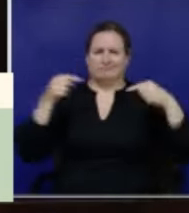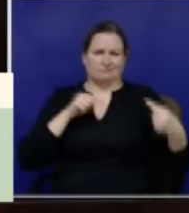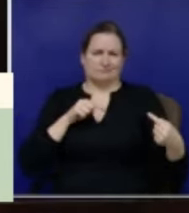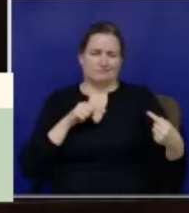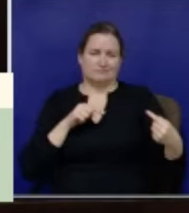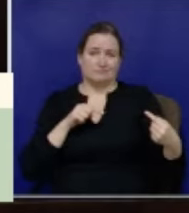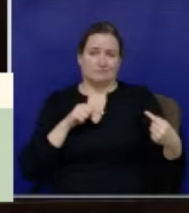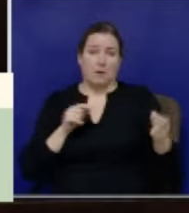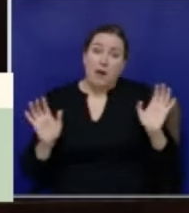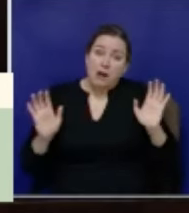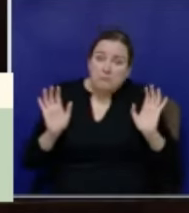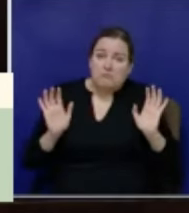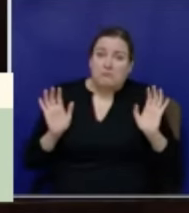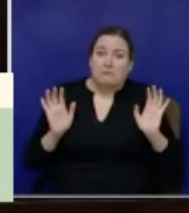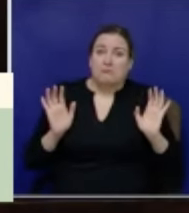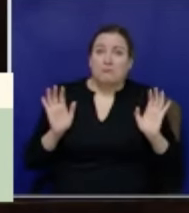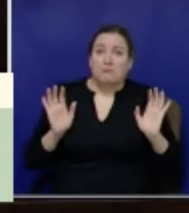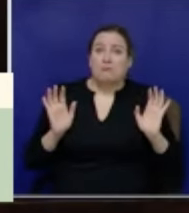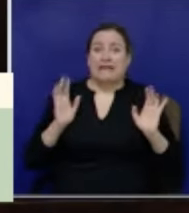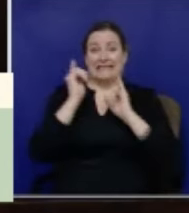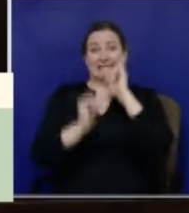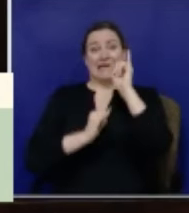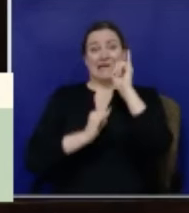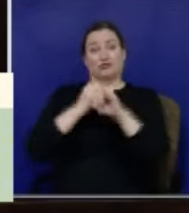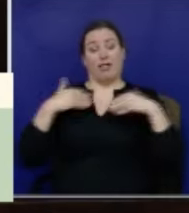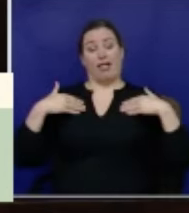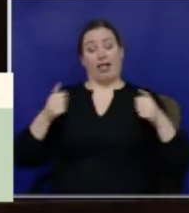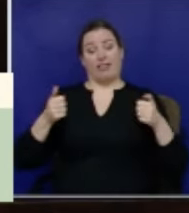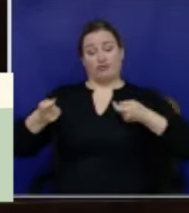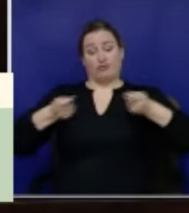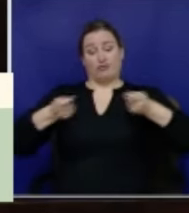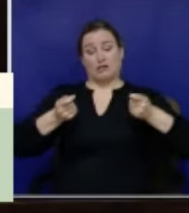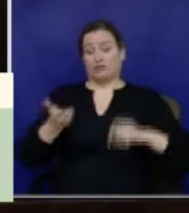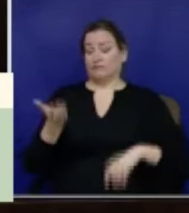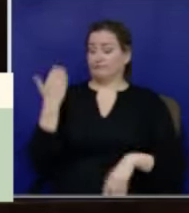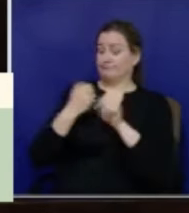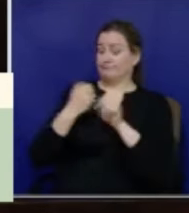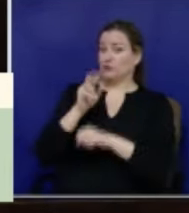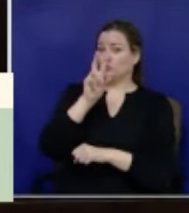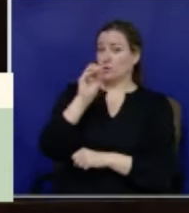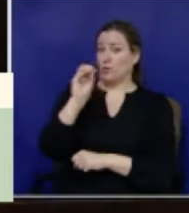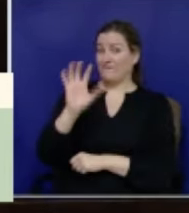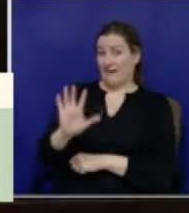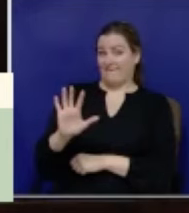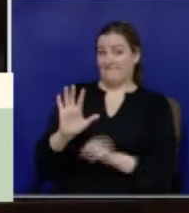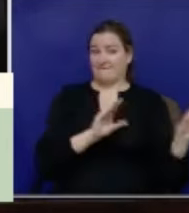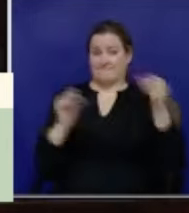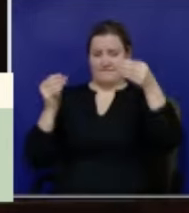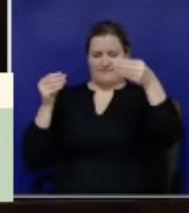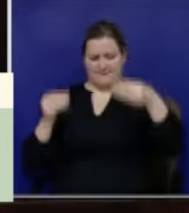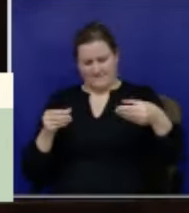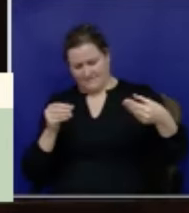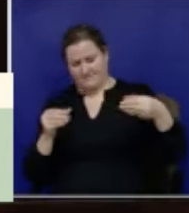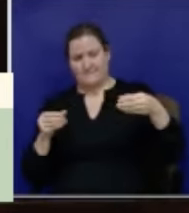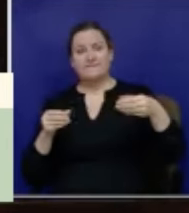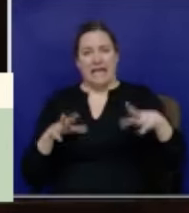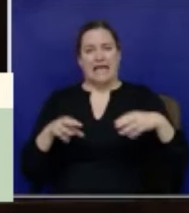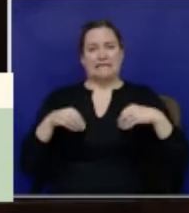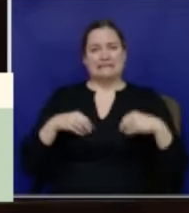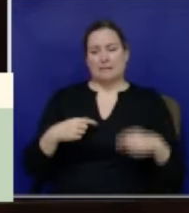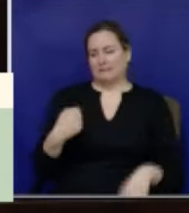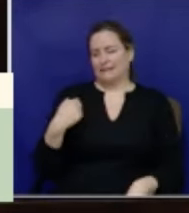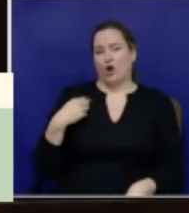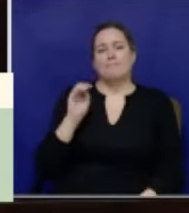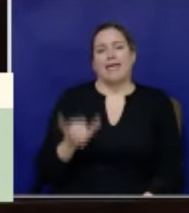the extensive amendments to the international health regulations of 2005 were largely accepted at the end of May when we